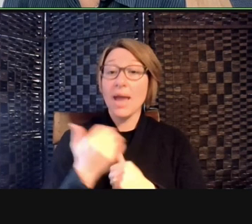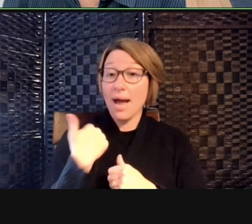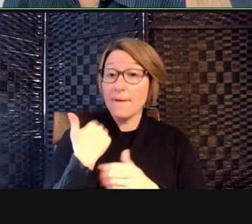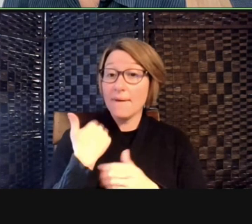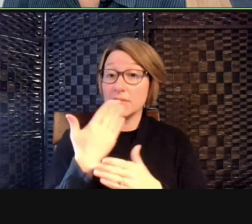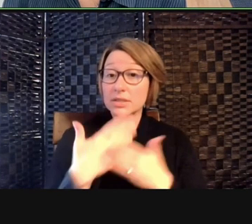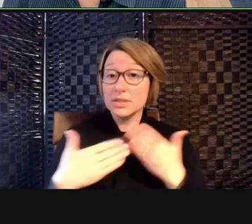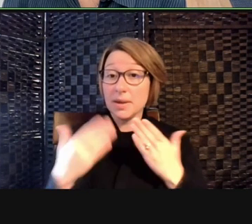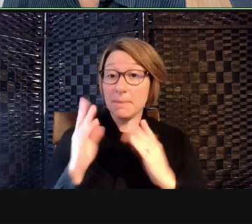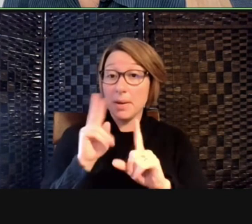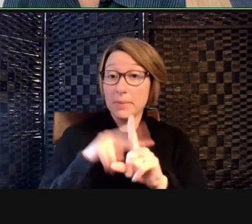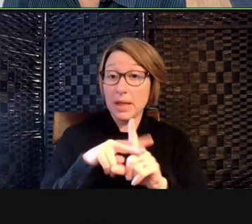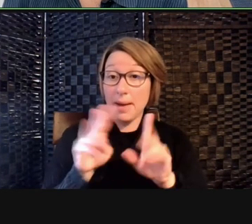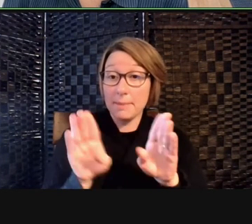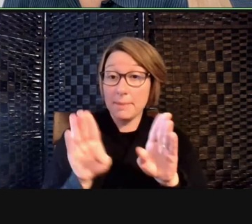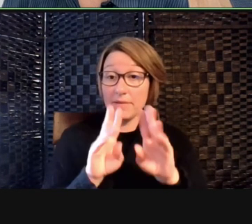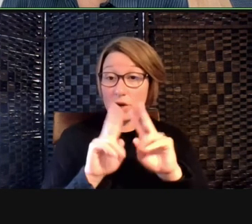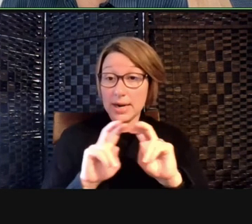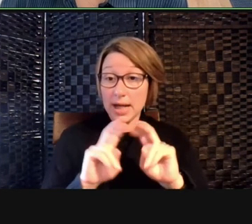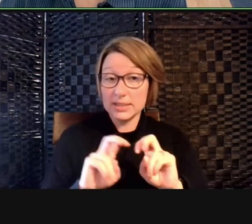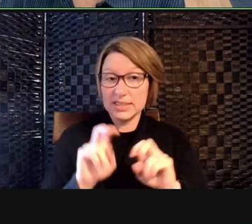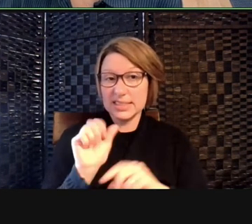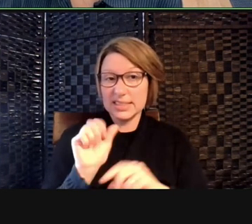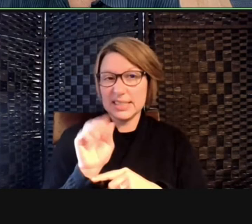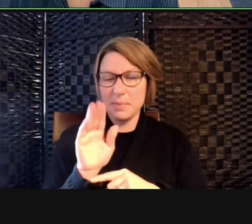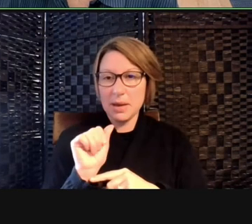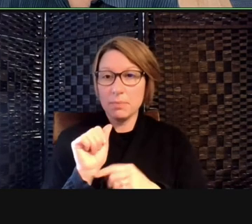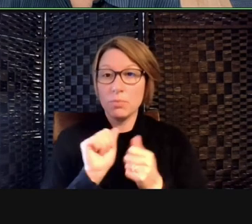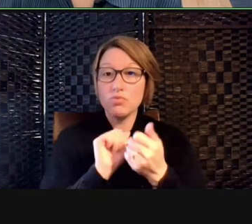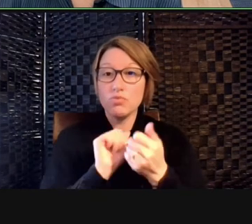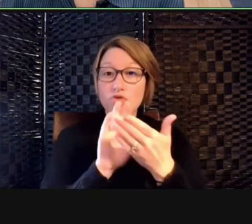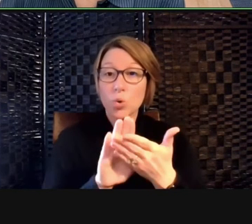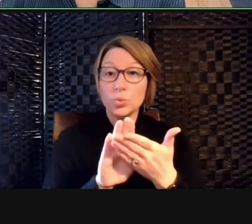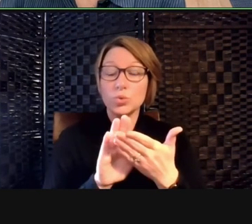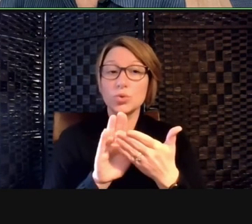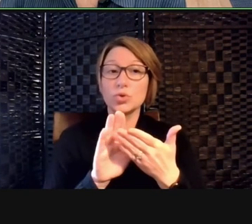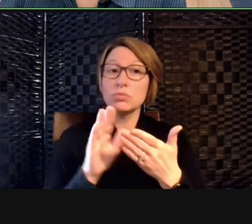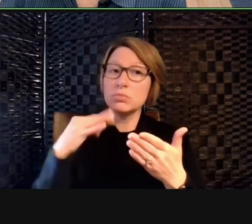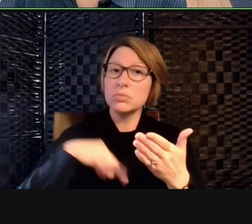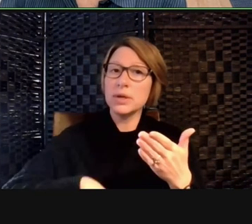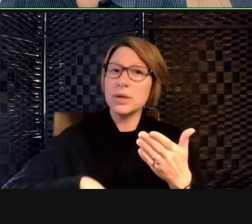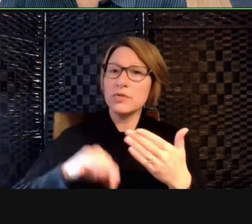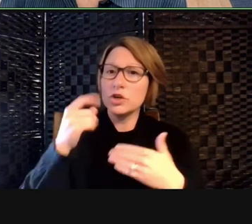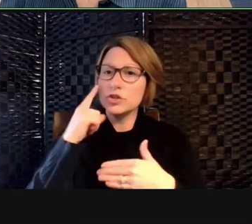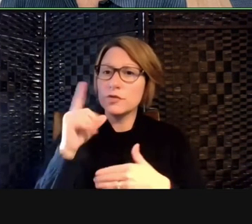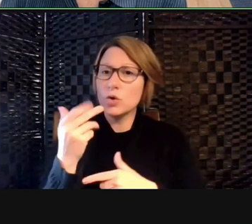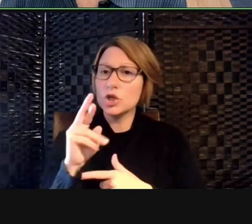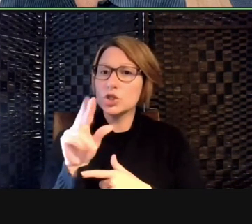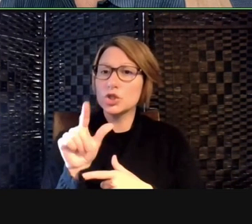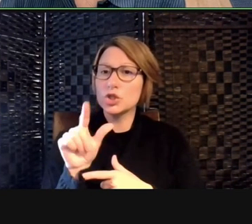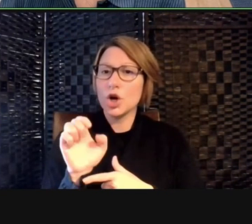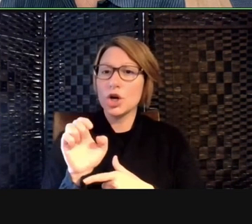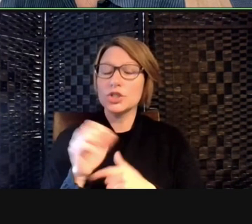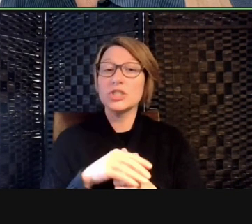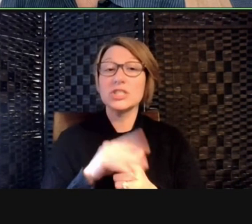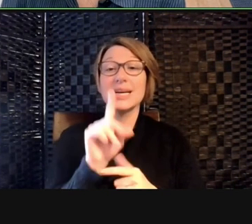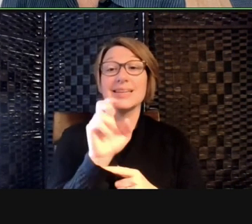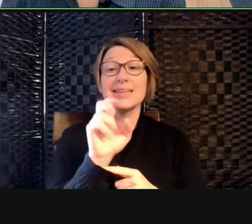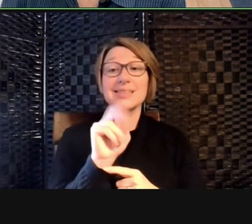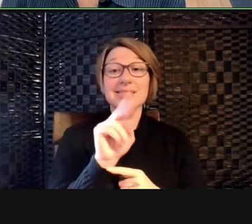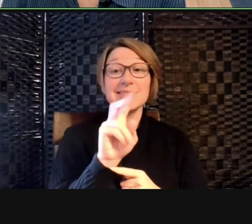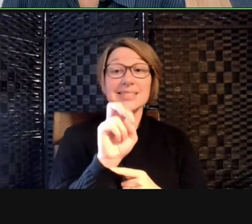behavior analysis approaches that I think can be helpful for charge. There's some like the Denver model or some